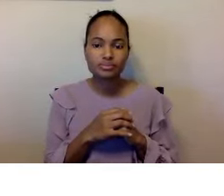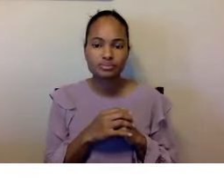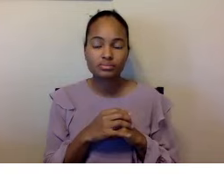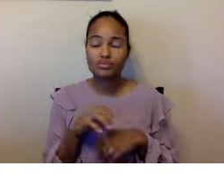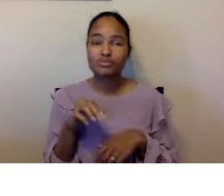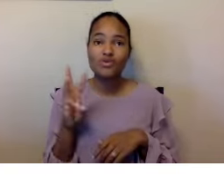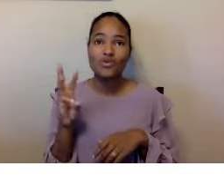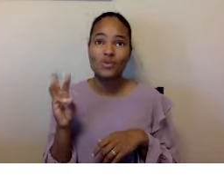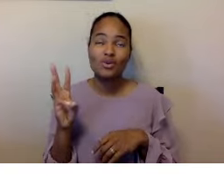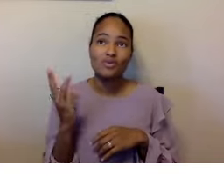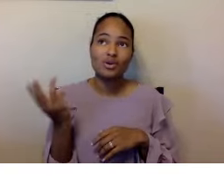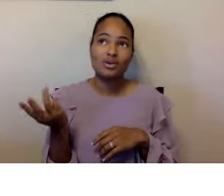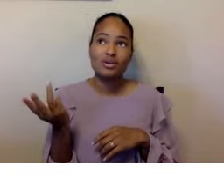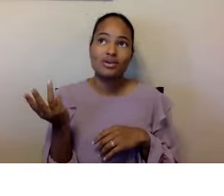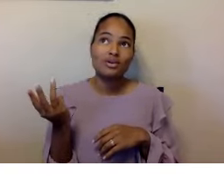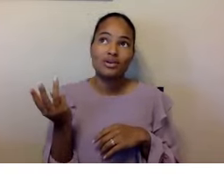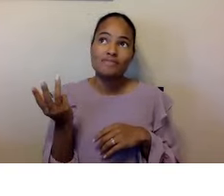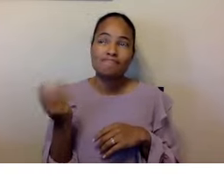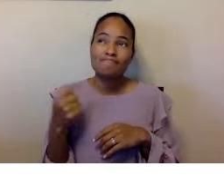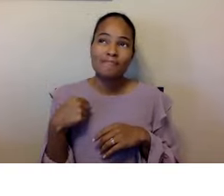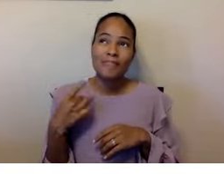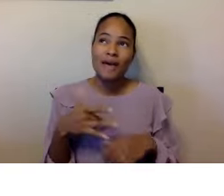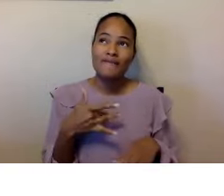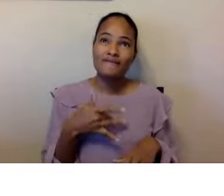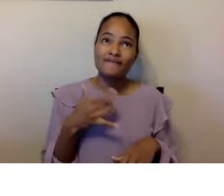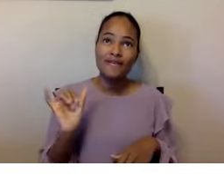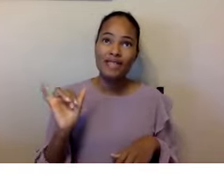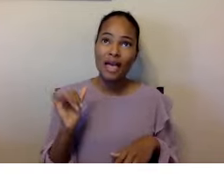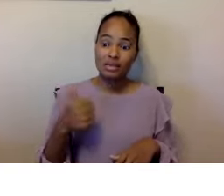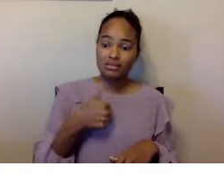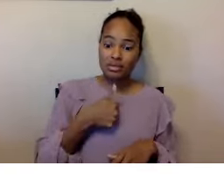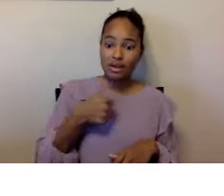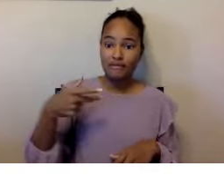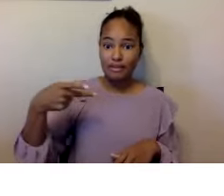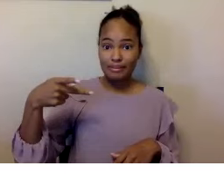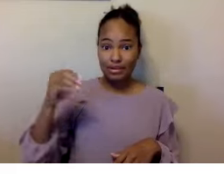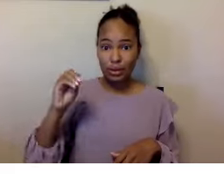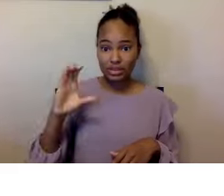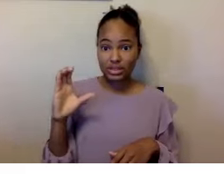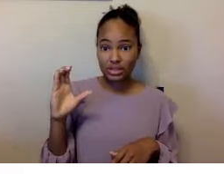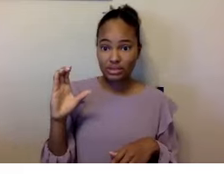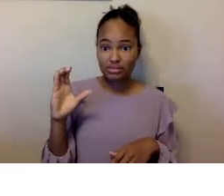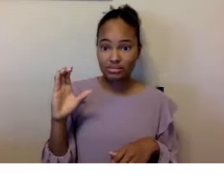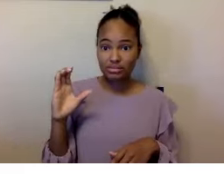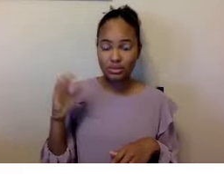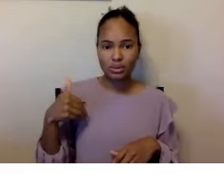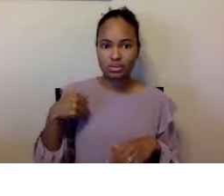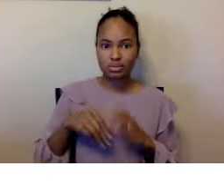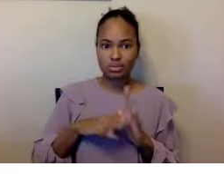Wow, I feel like as a person of color, it's been a roller coaster